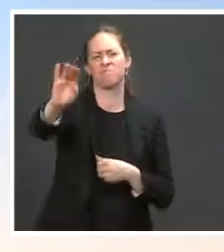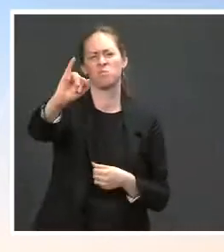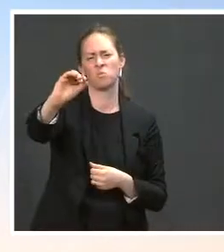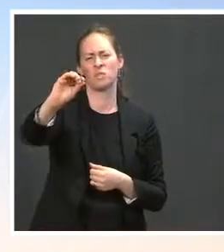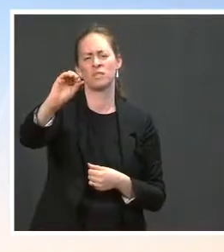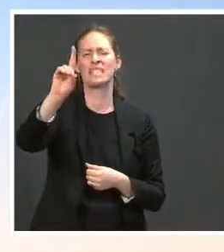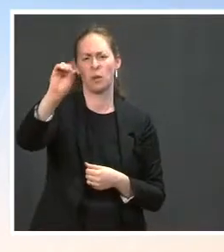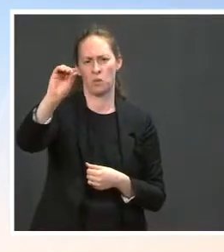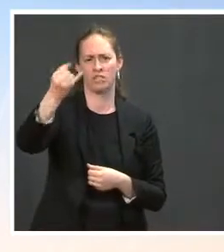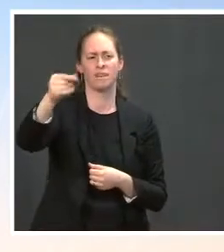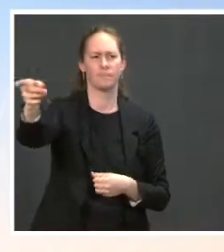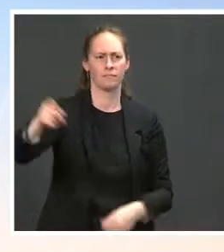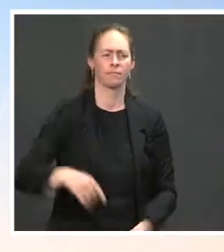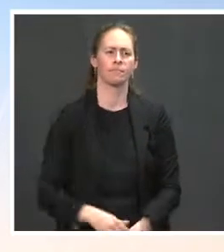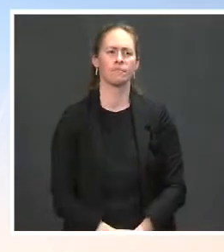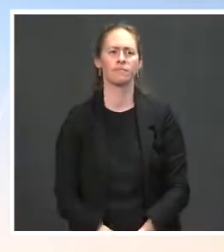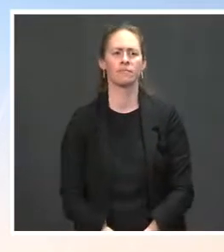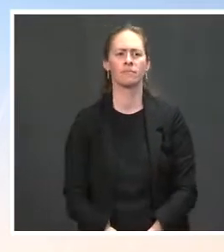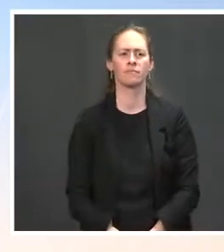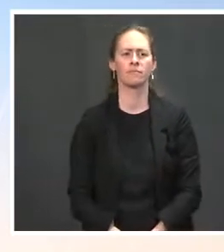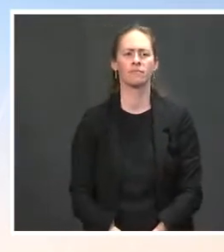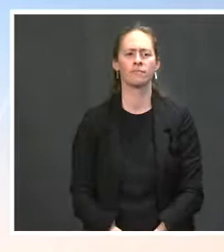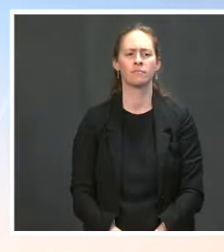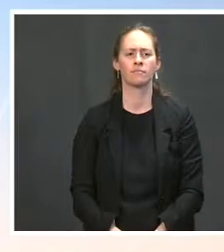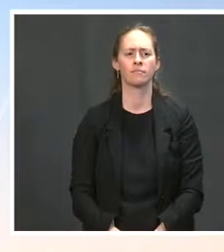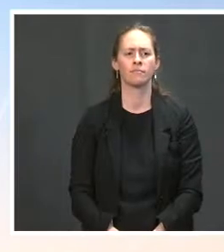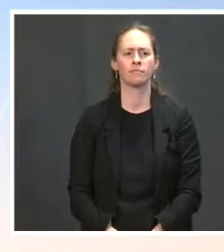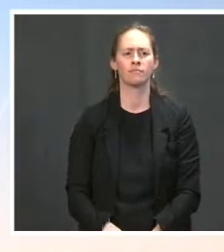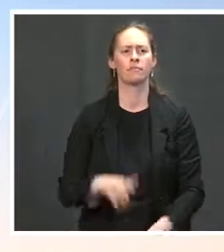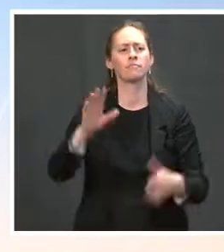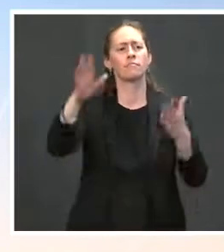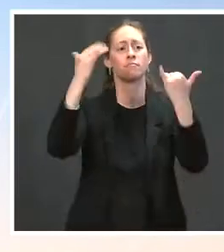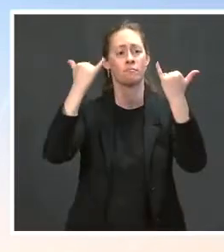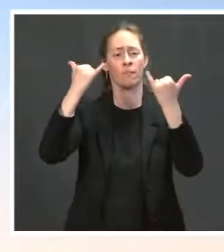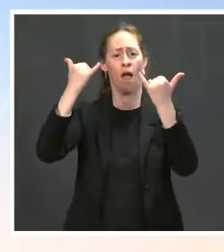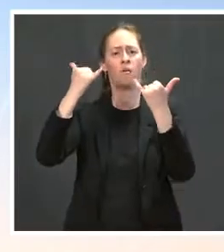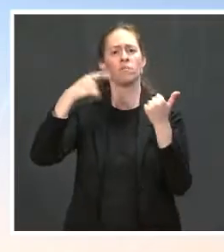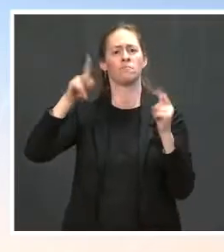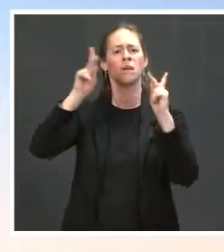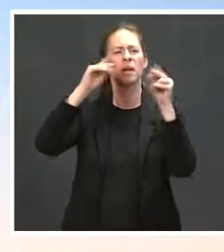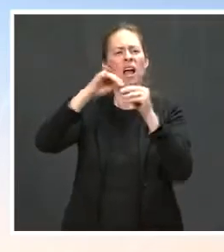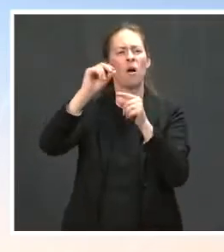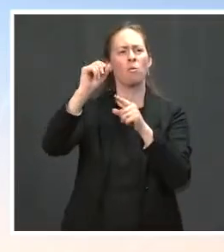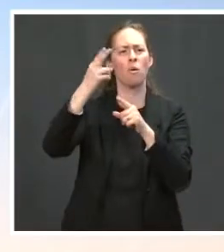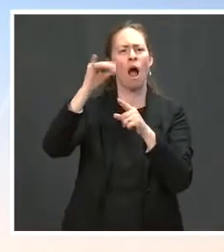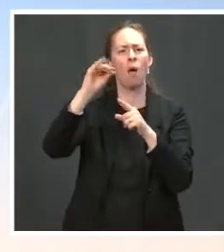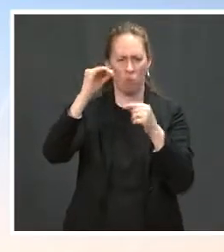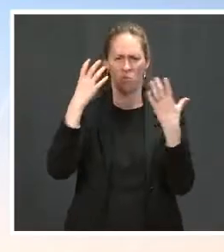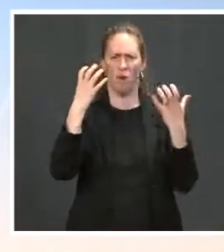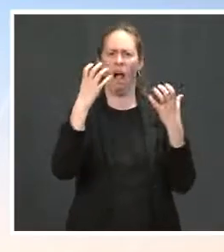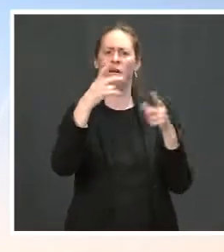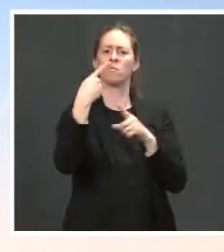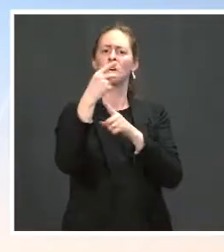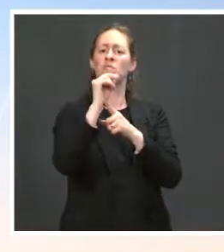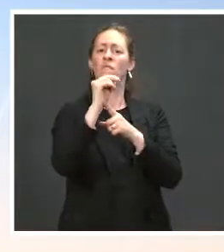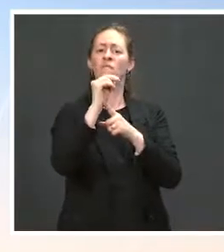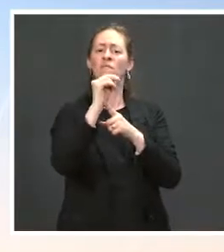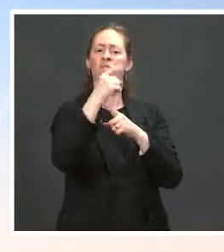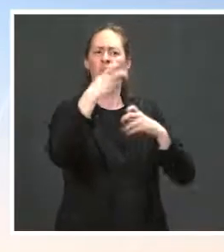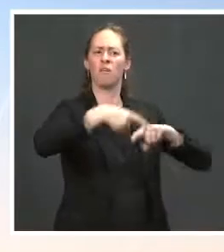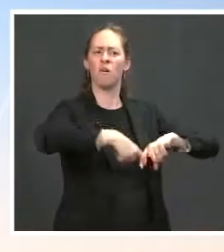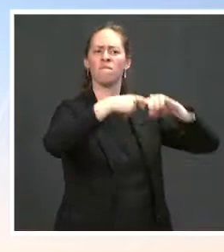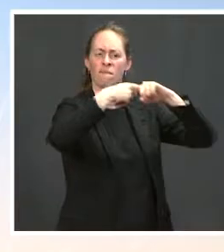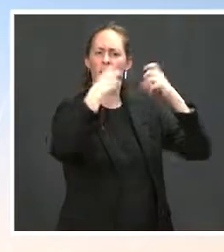for the U.S. Postal Service vehicle contract to be paused with Oshkosh Defense. The lawmakers are alleging that there was